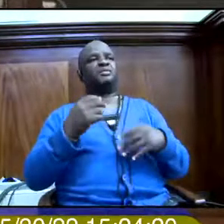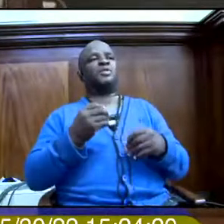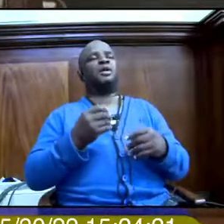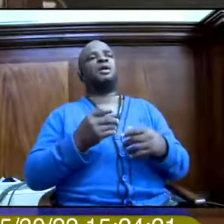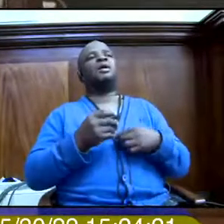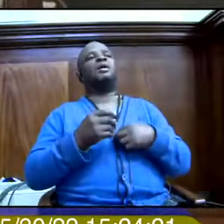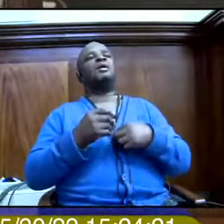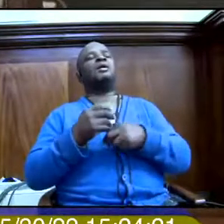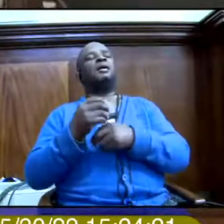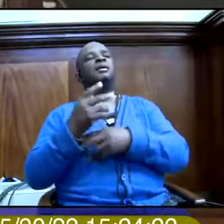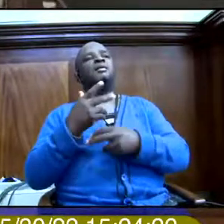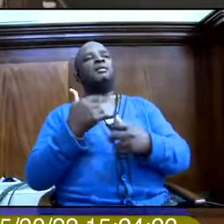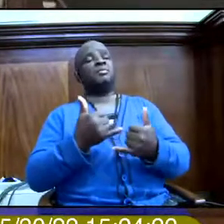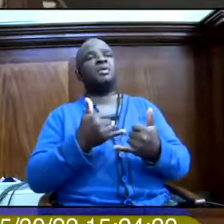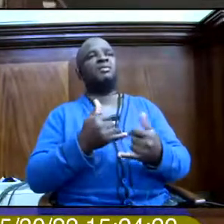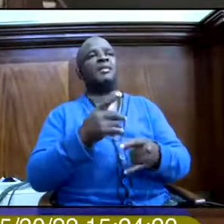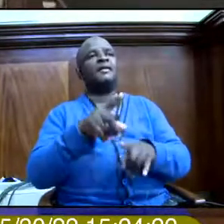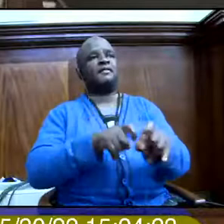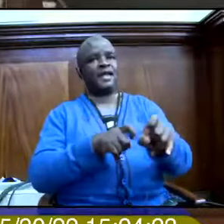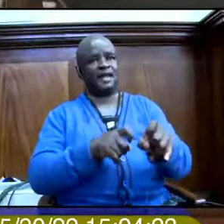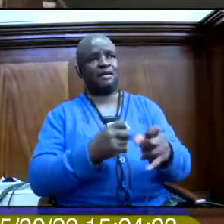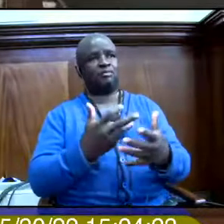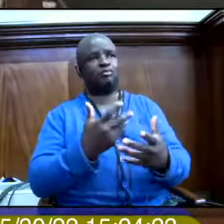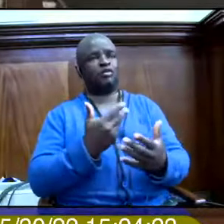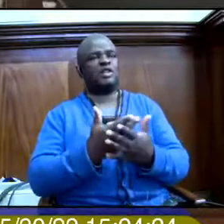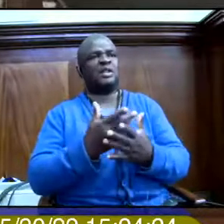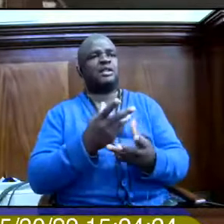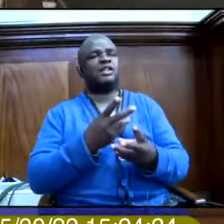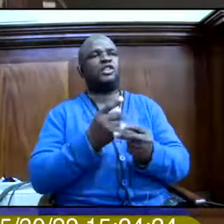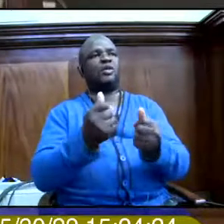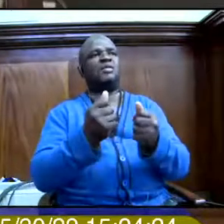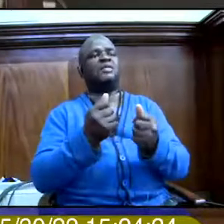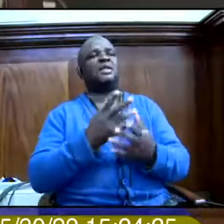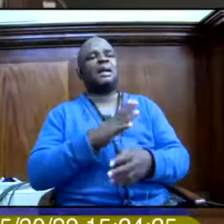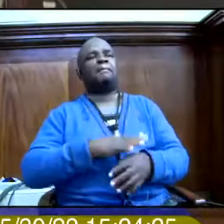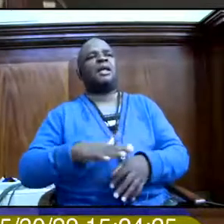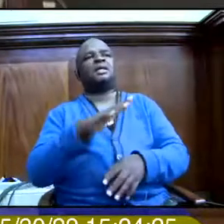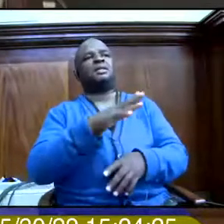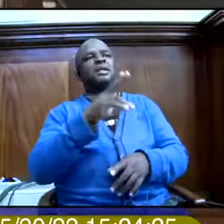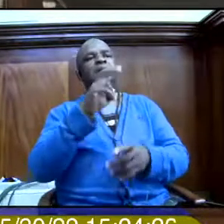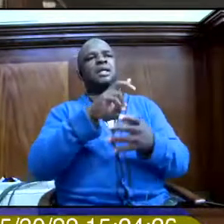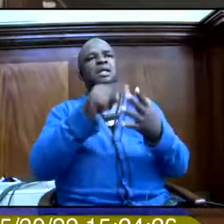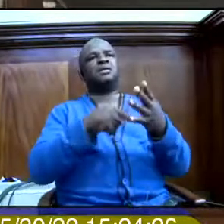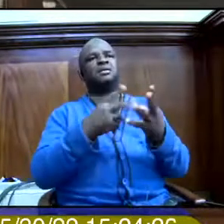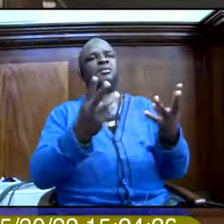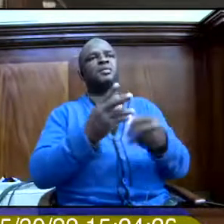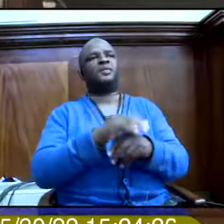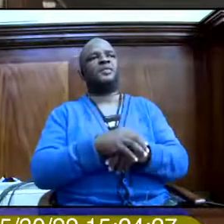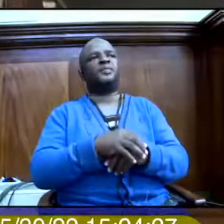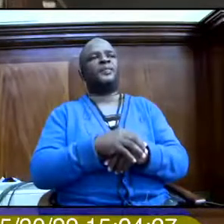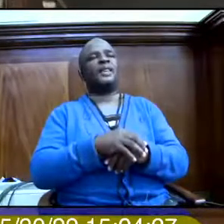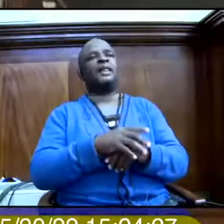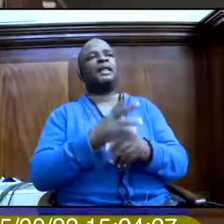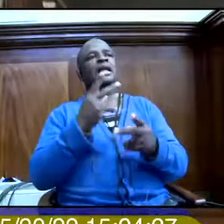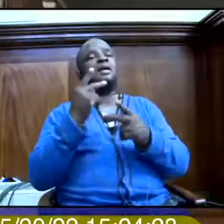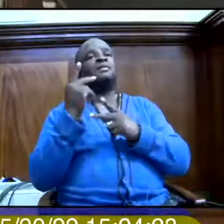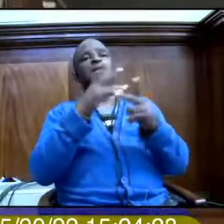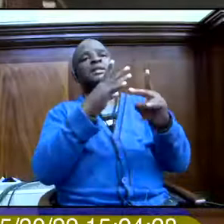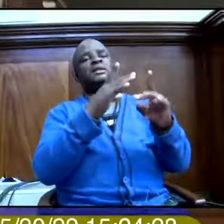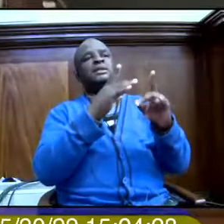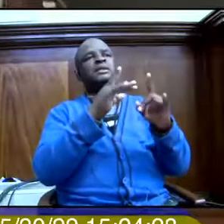incapable of meeting even the most basic needs of its people a visit to any